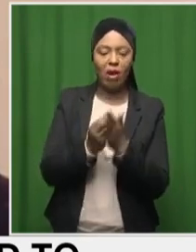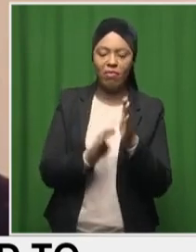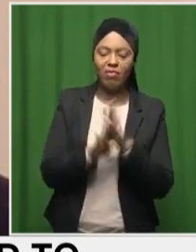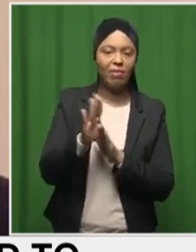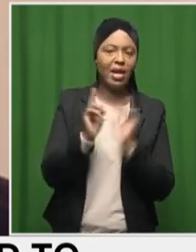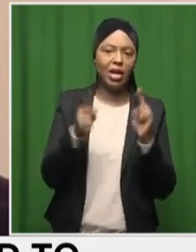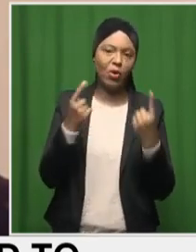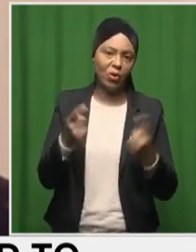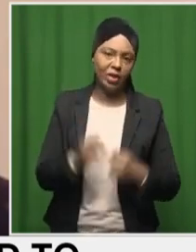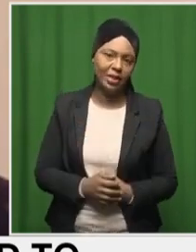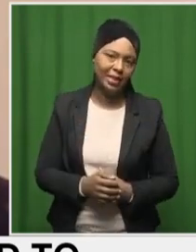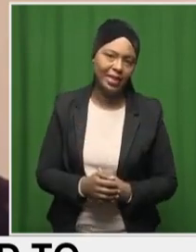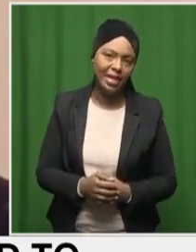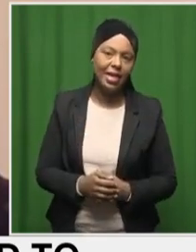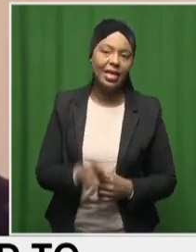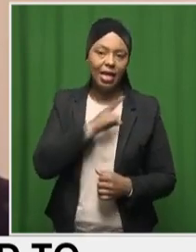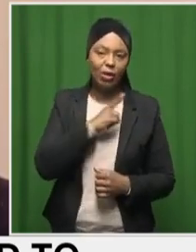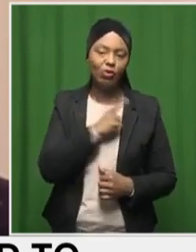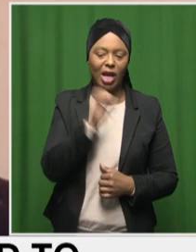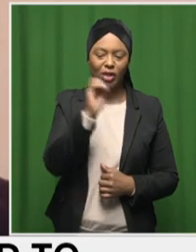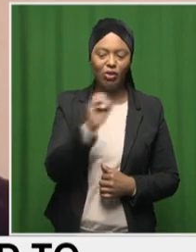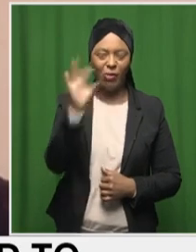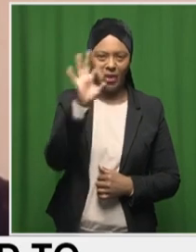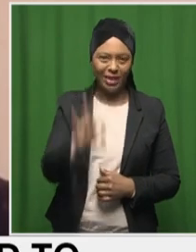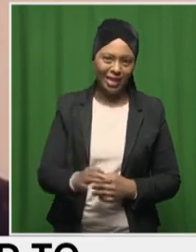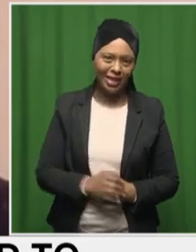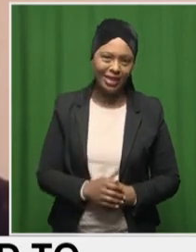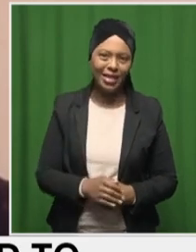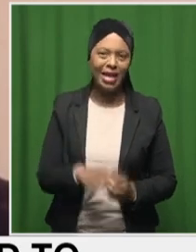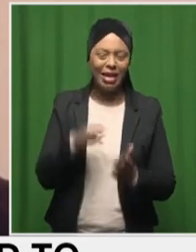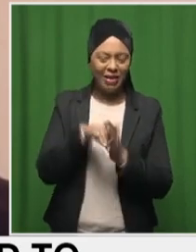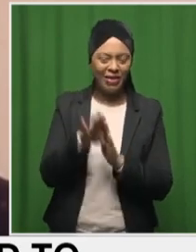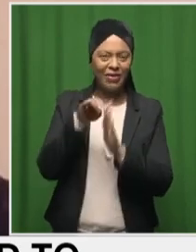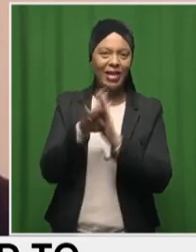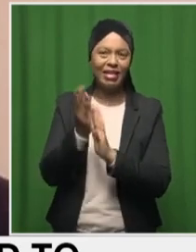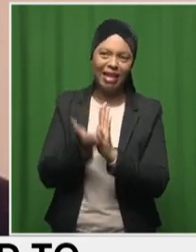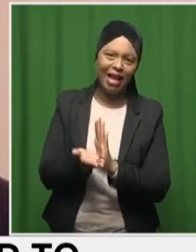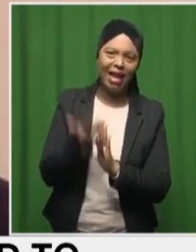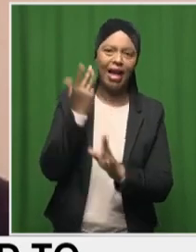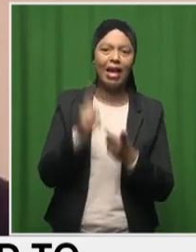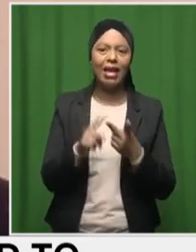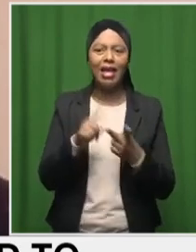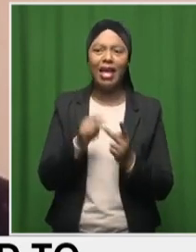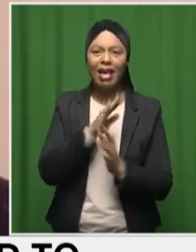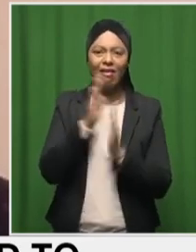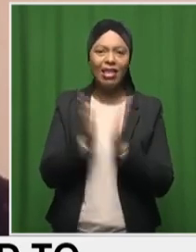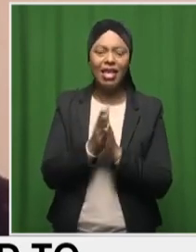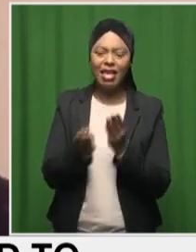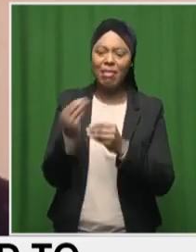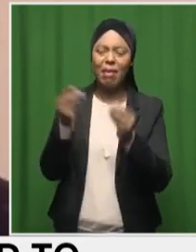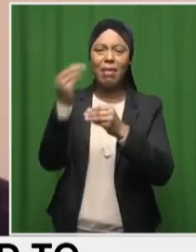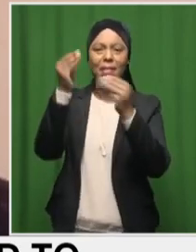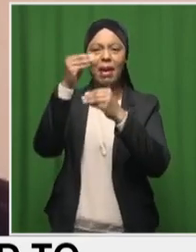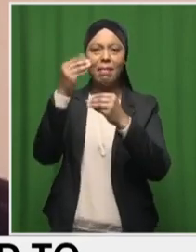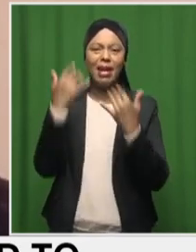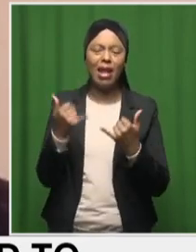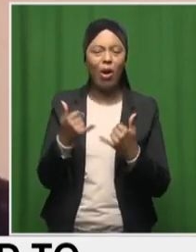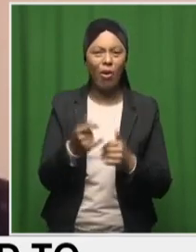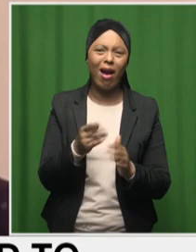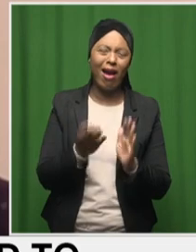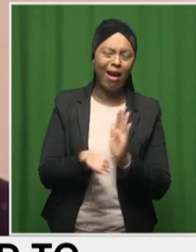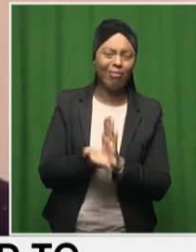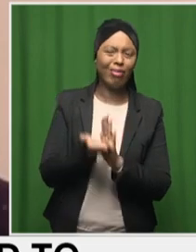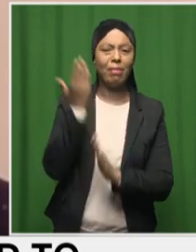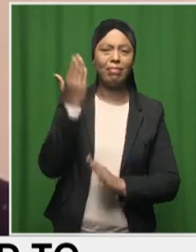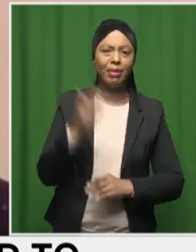0%, its government debt is rising, its inflation is high, its interest rates is high, etc., etc., and the level of